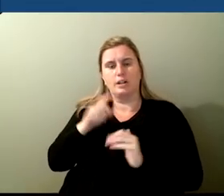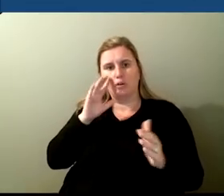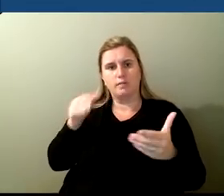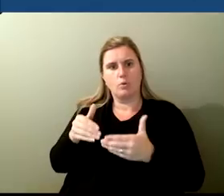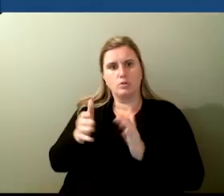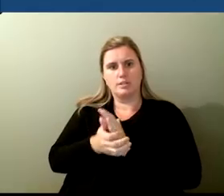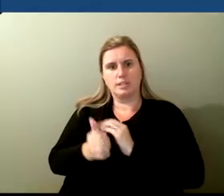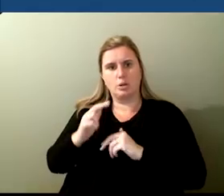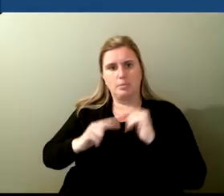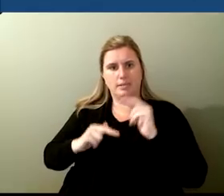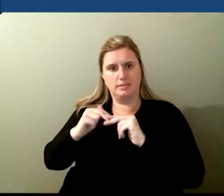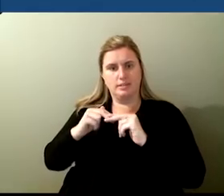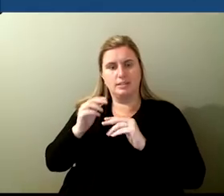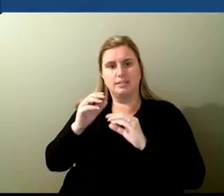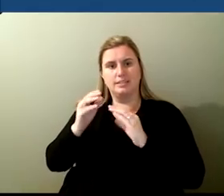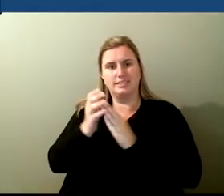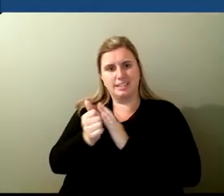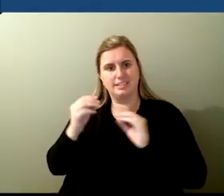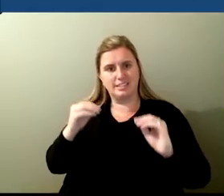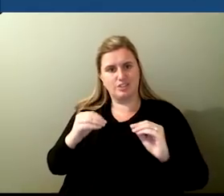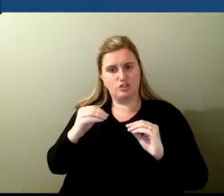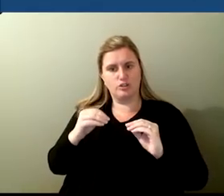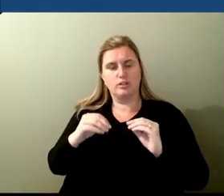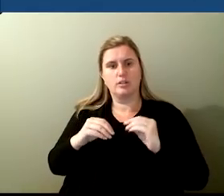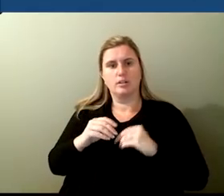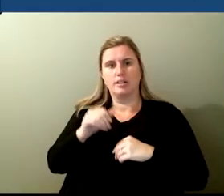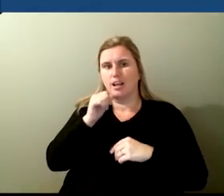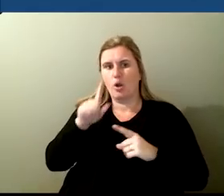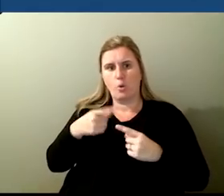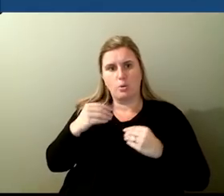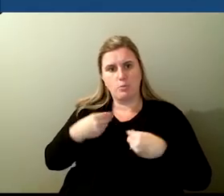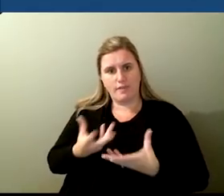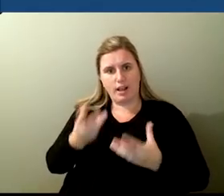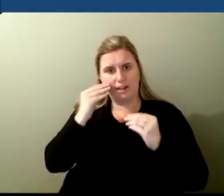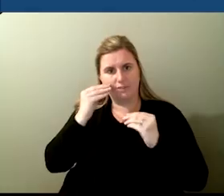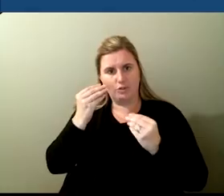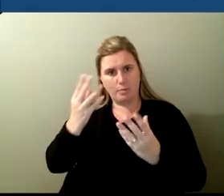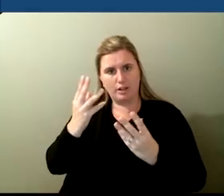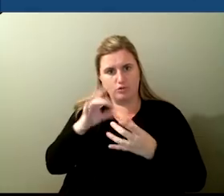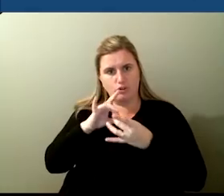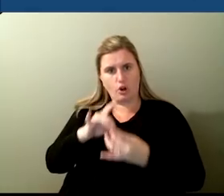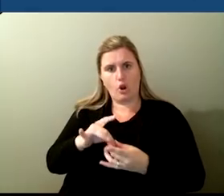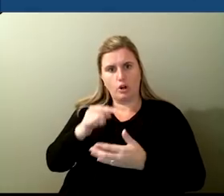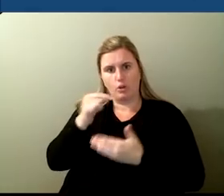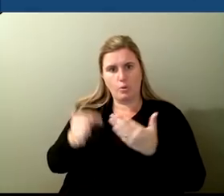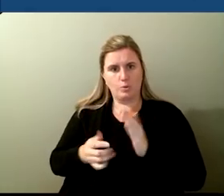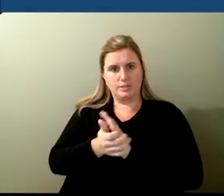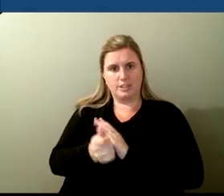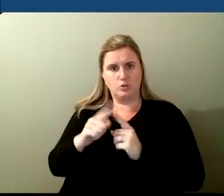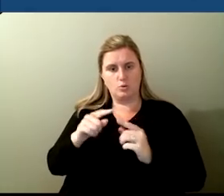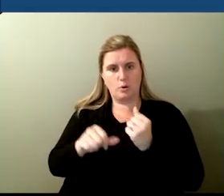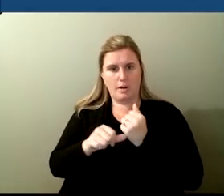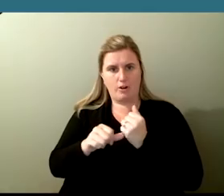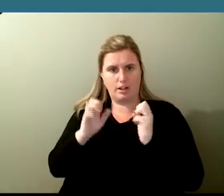skill building, skill teaching, rather than just simply providing information regarding those skills to our peer